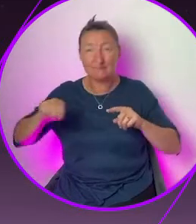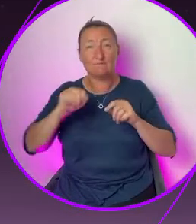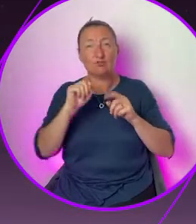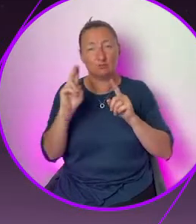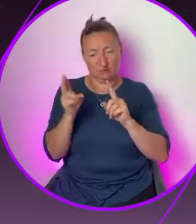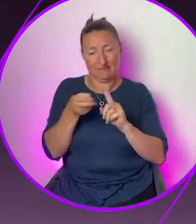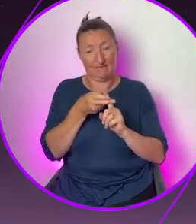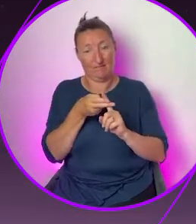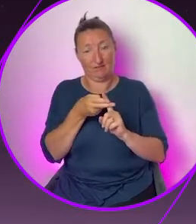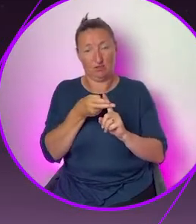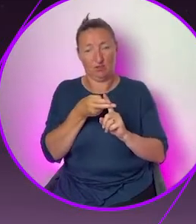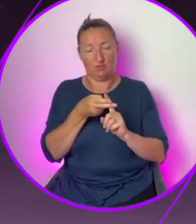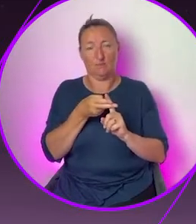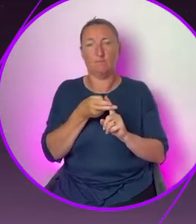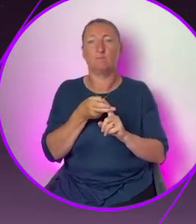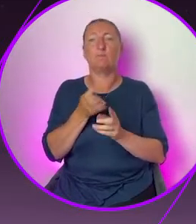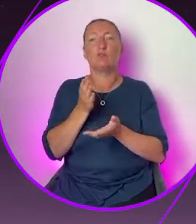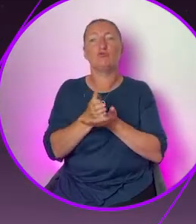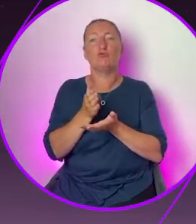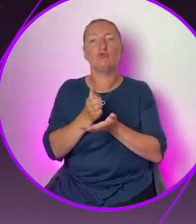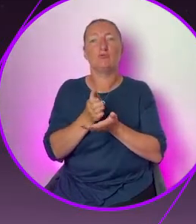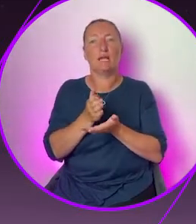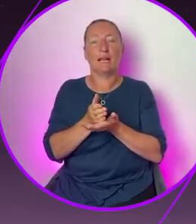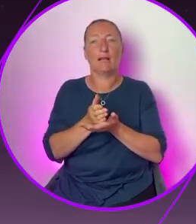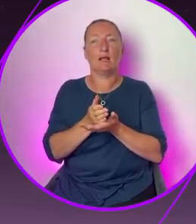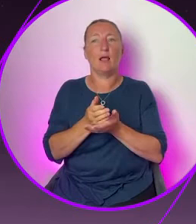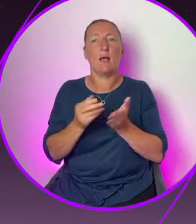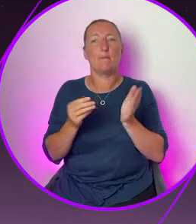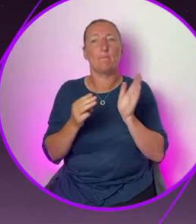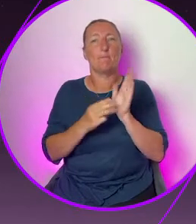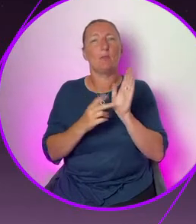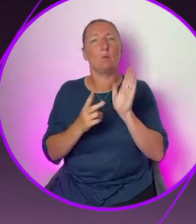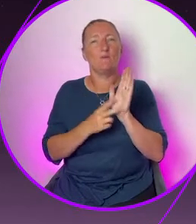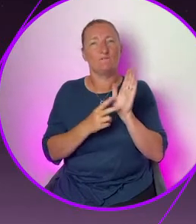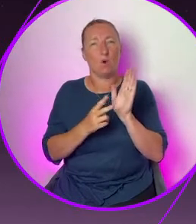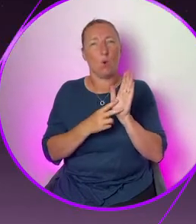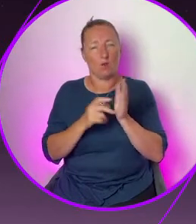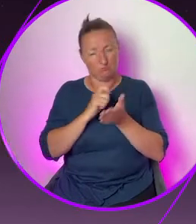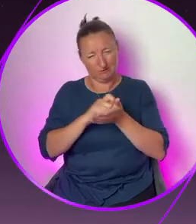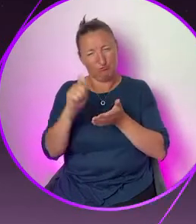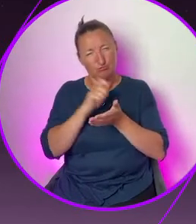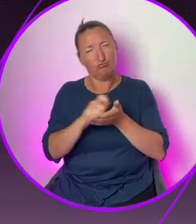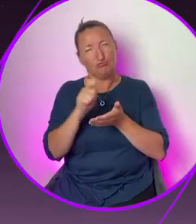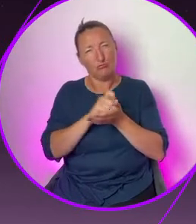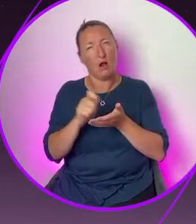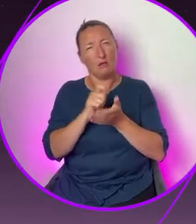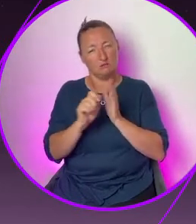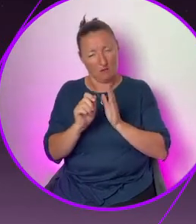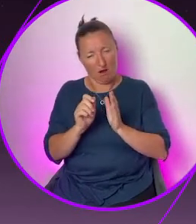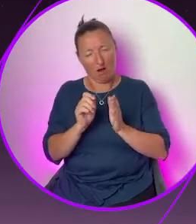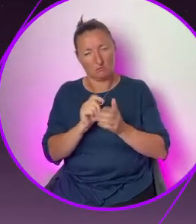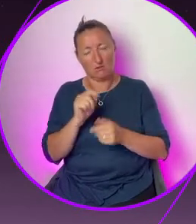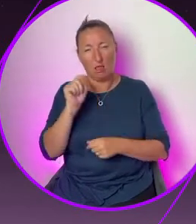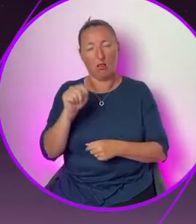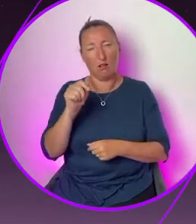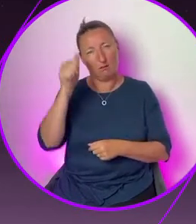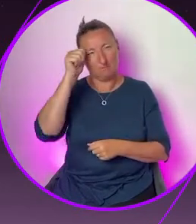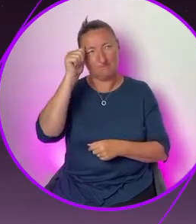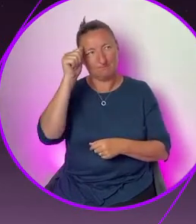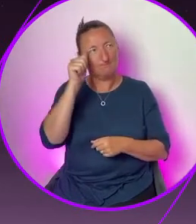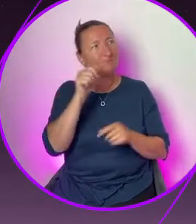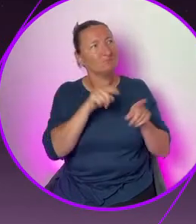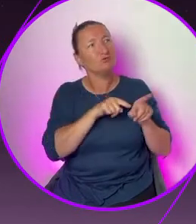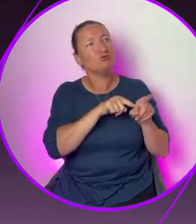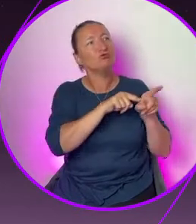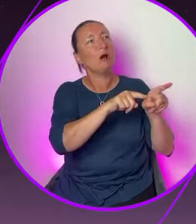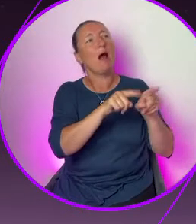it builds on something that Matthew Ball has captured in one of his many articles. So Matthew Ball is a VC and somebody who tracks the development